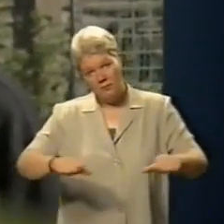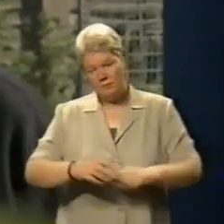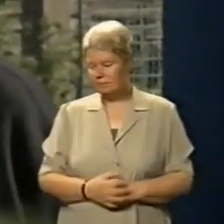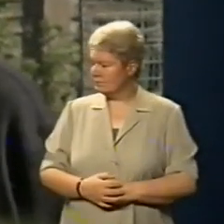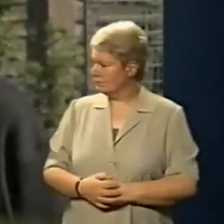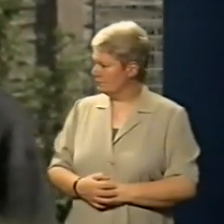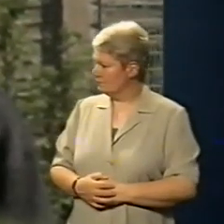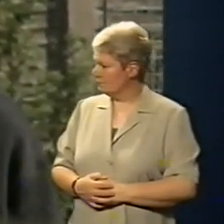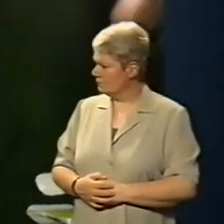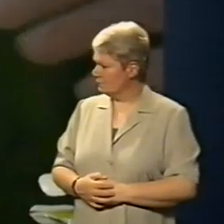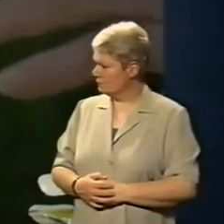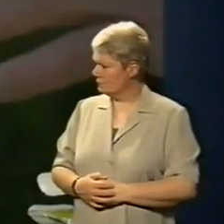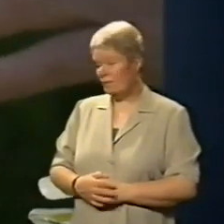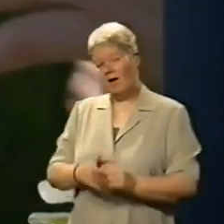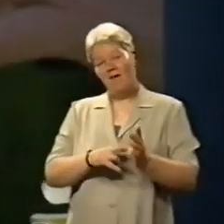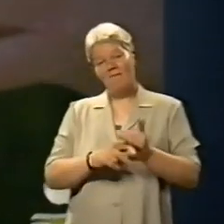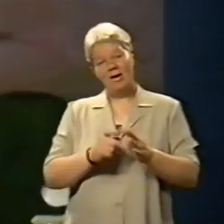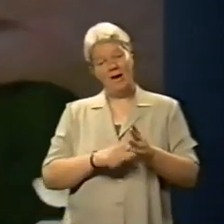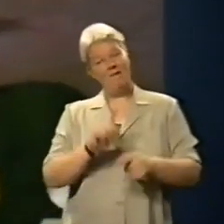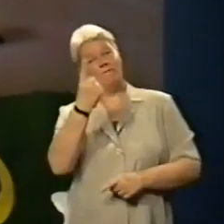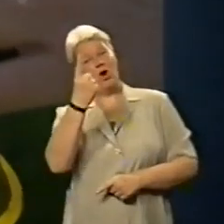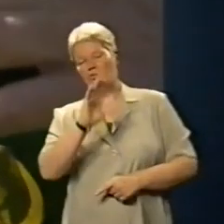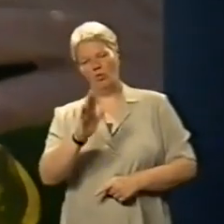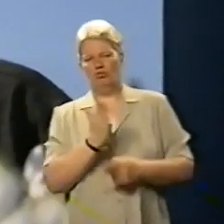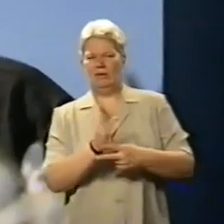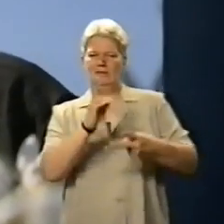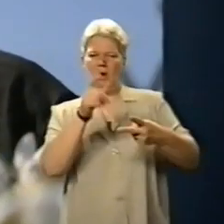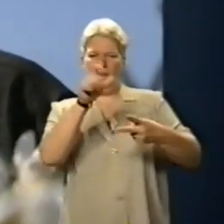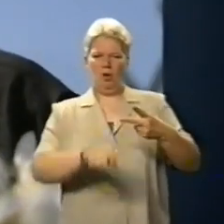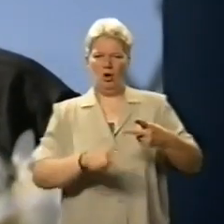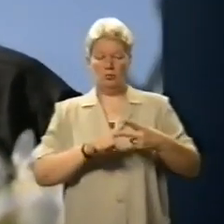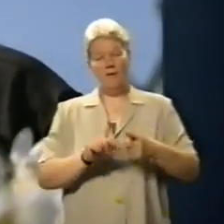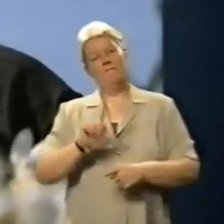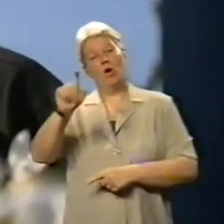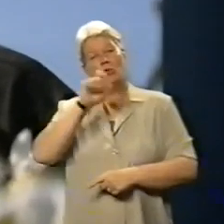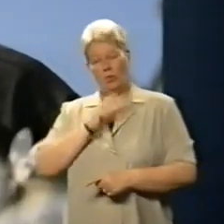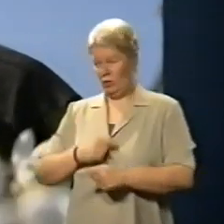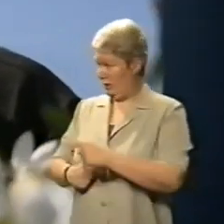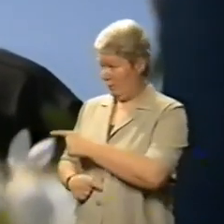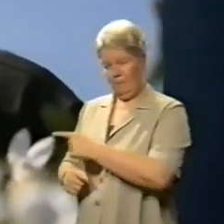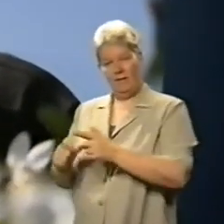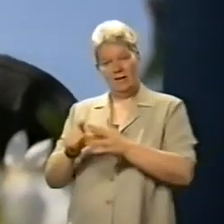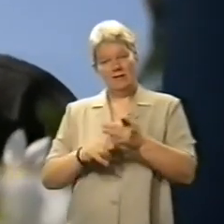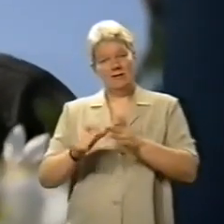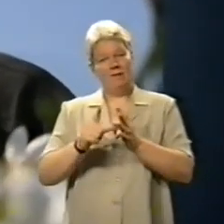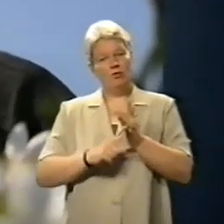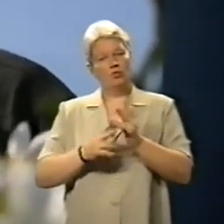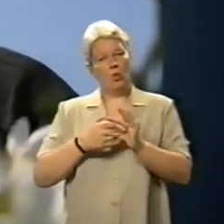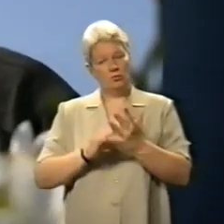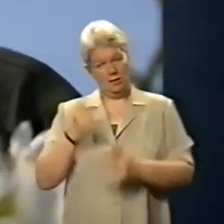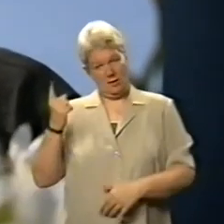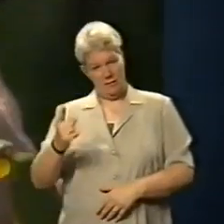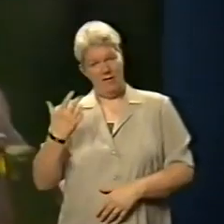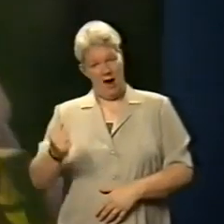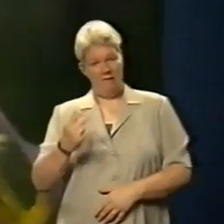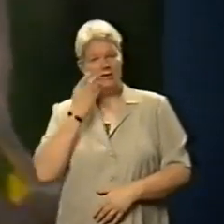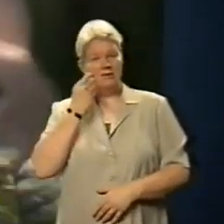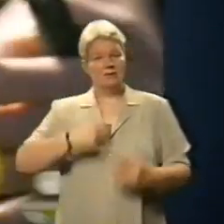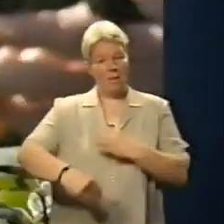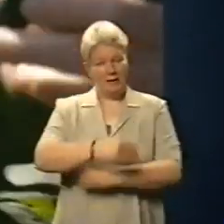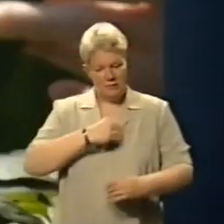Vicky is the second person in the UK to have this operation. David Jones was the first. He also has diabetes and